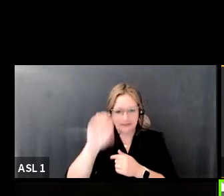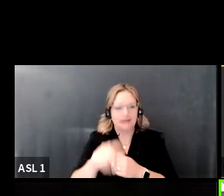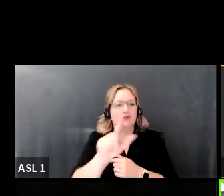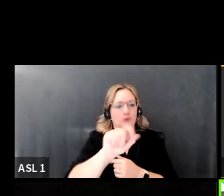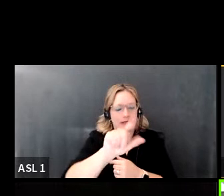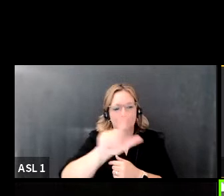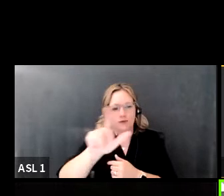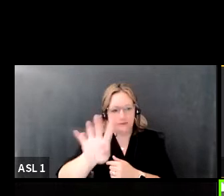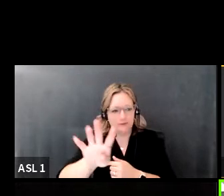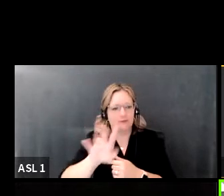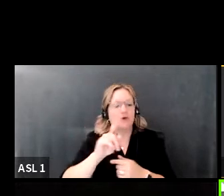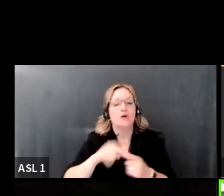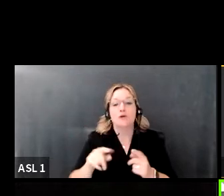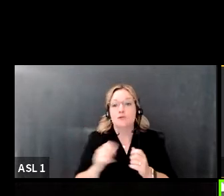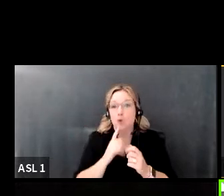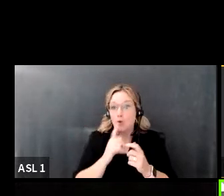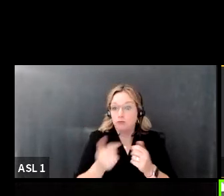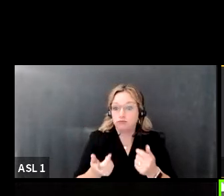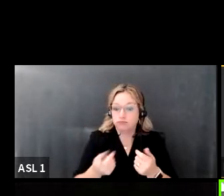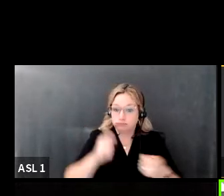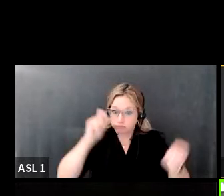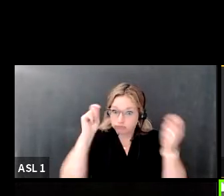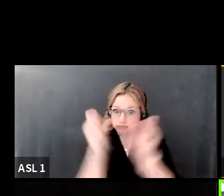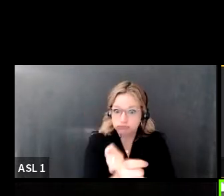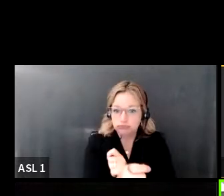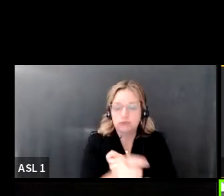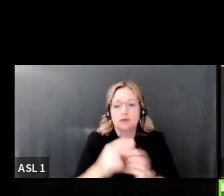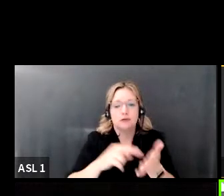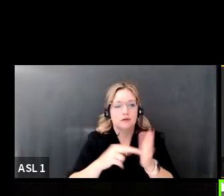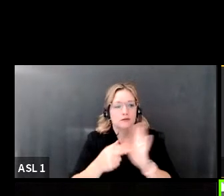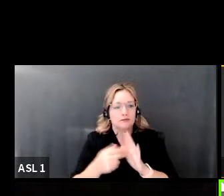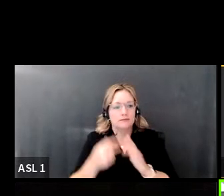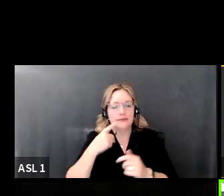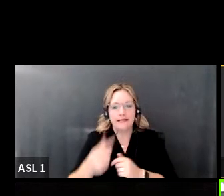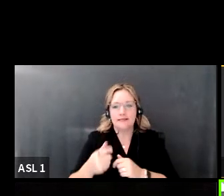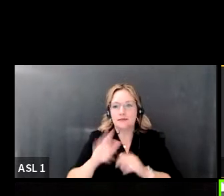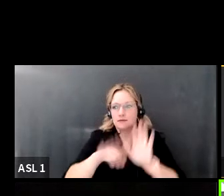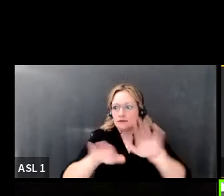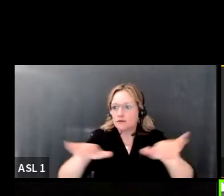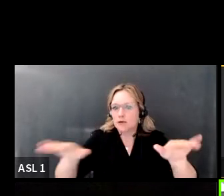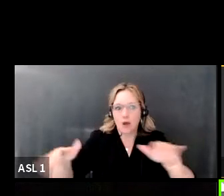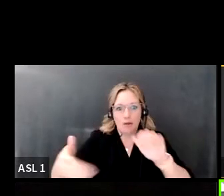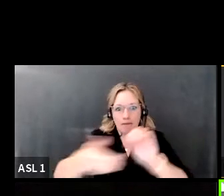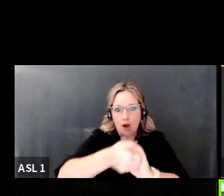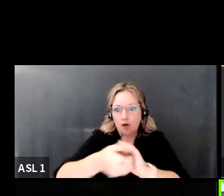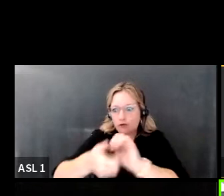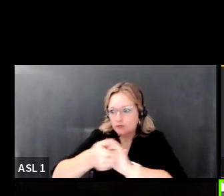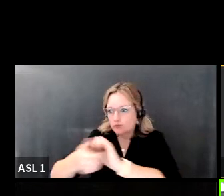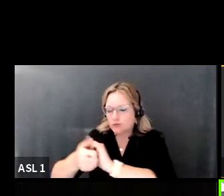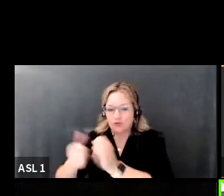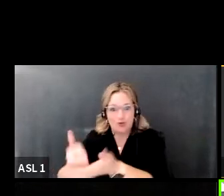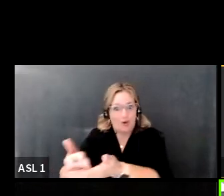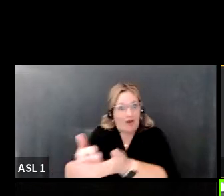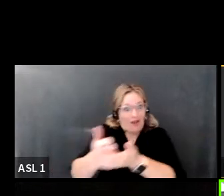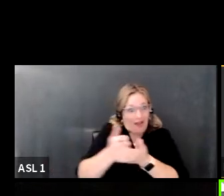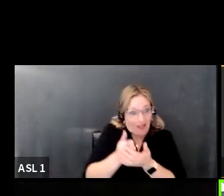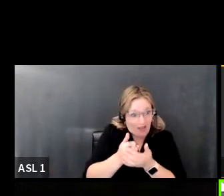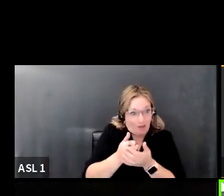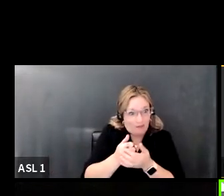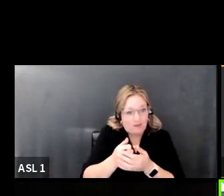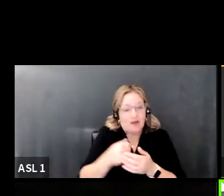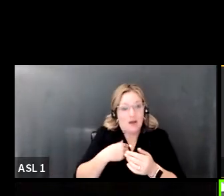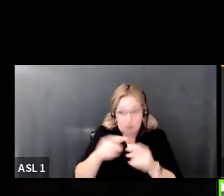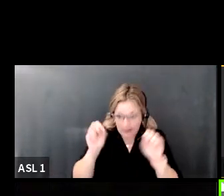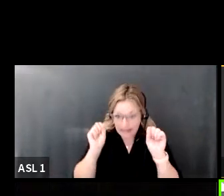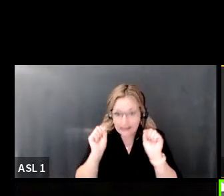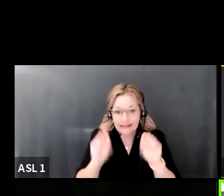robust in its implementation if we can draw the right combination of partners to work with us on that demand or tasking transfer and if we